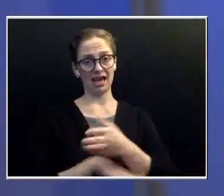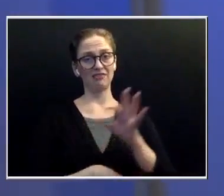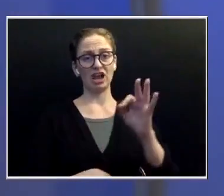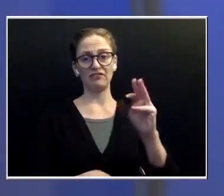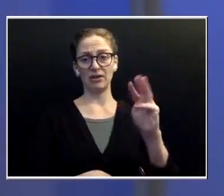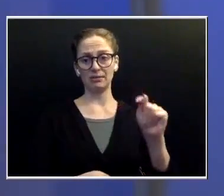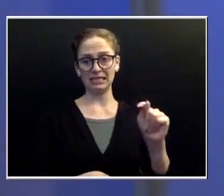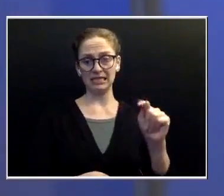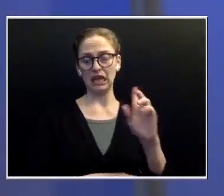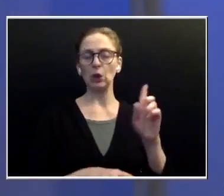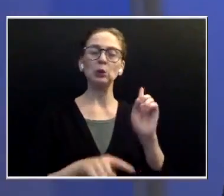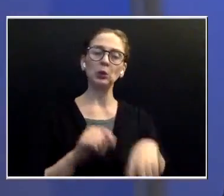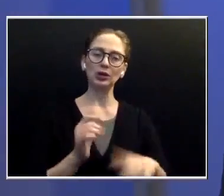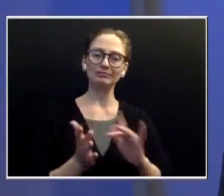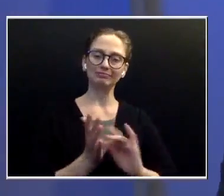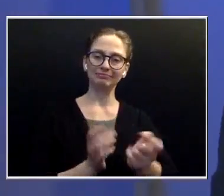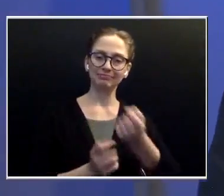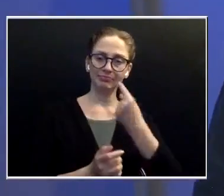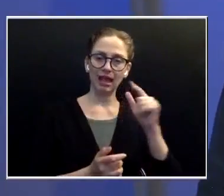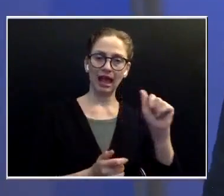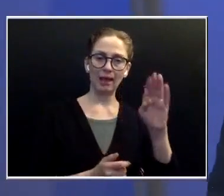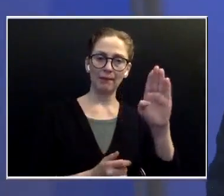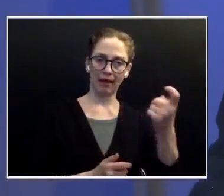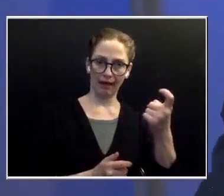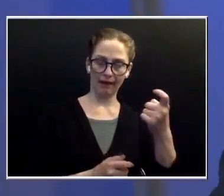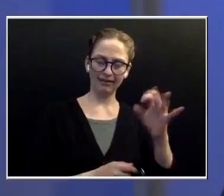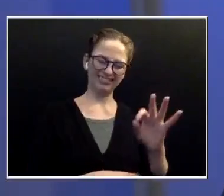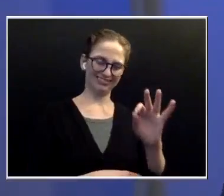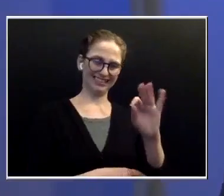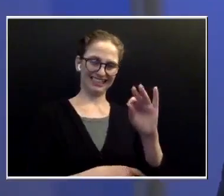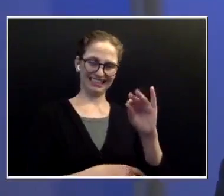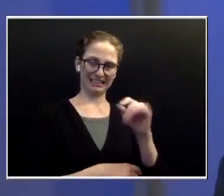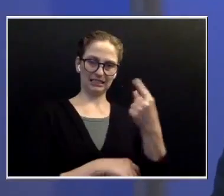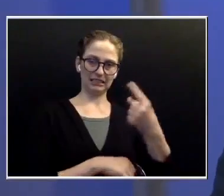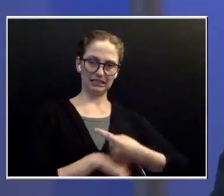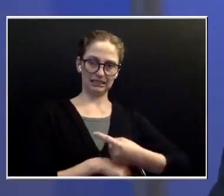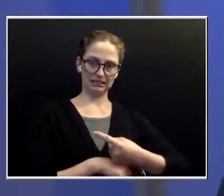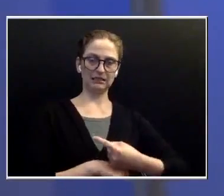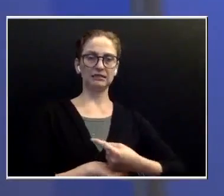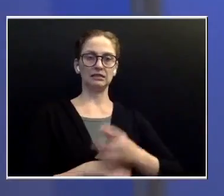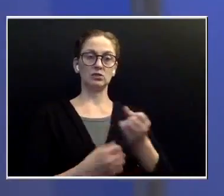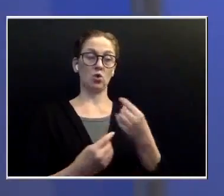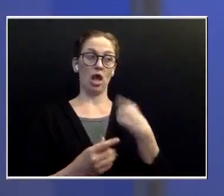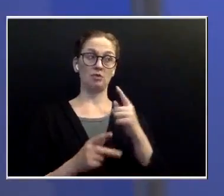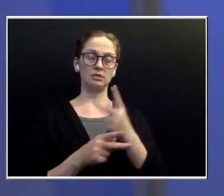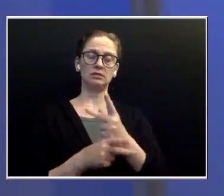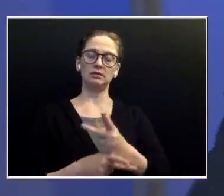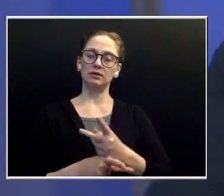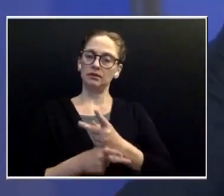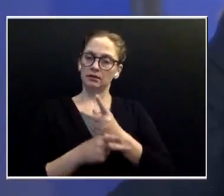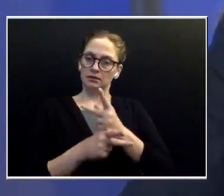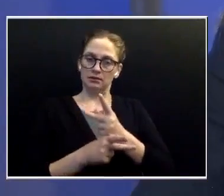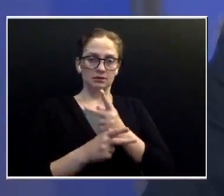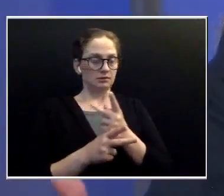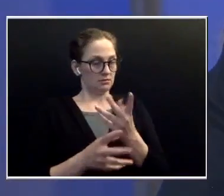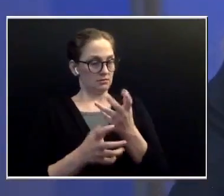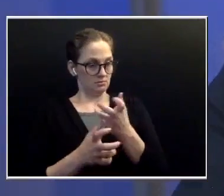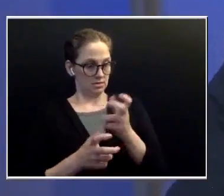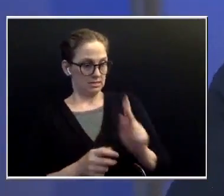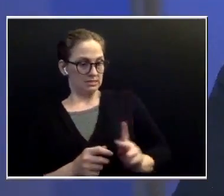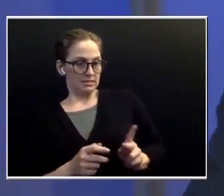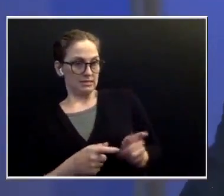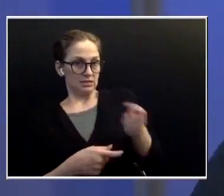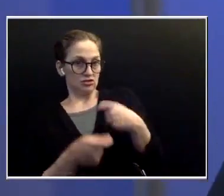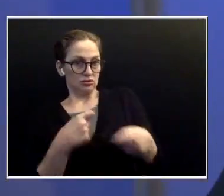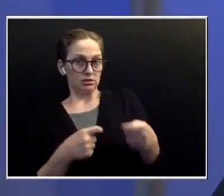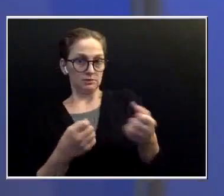days. So I was very careful in my situation because I was trying to get a kidney transplant to stay healthy to